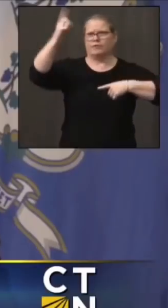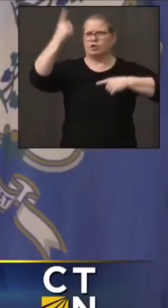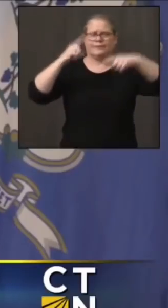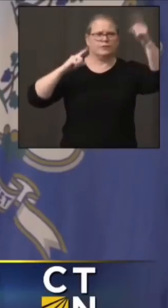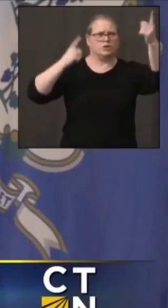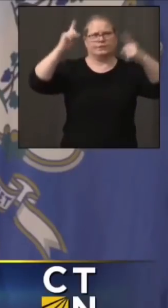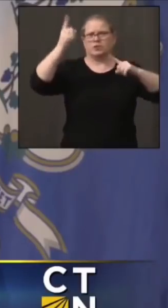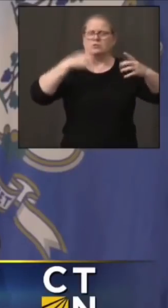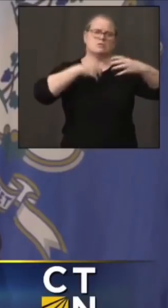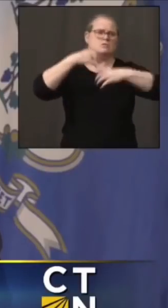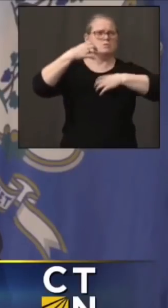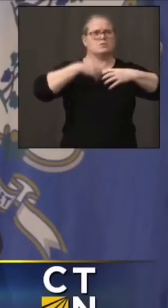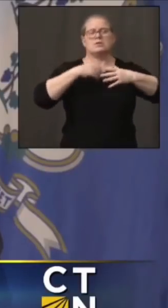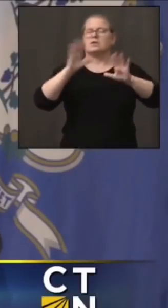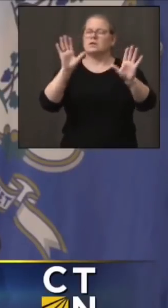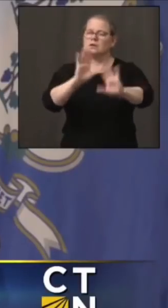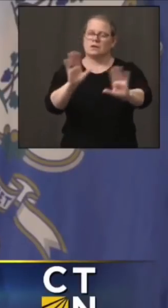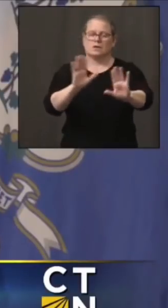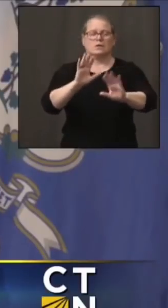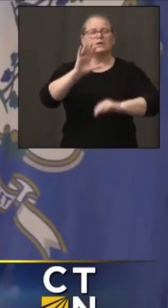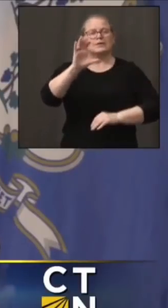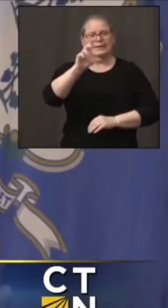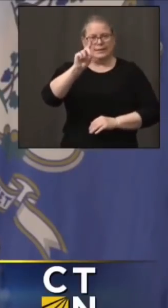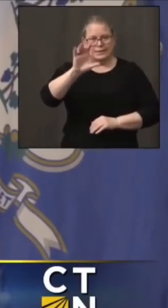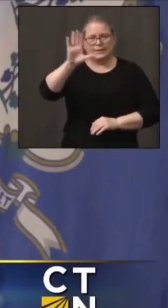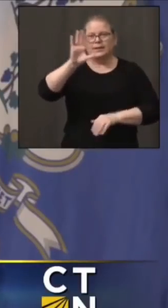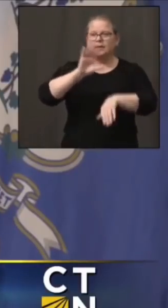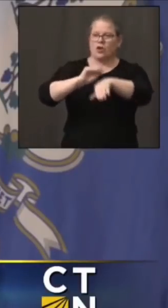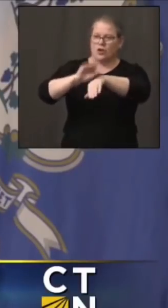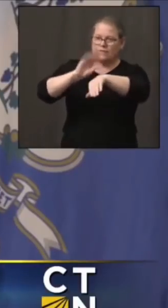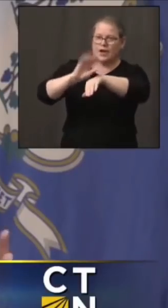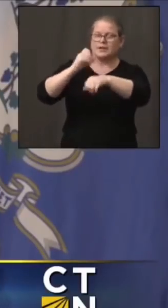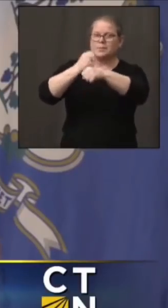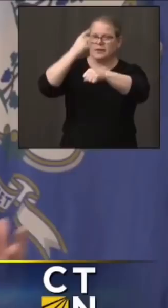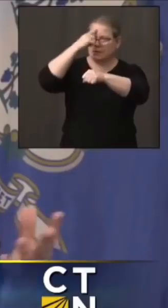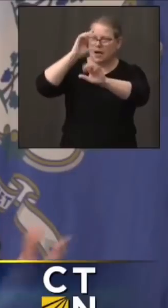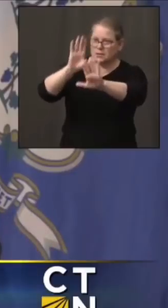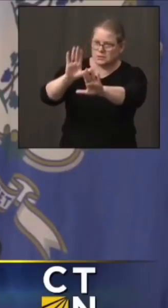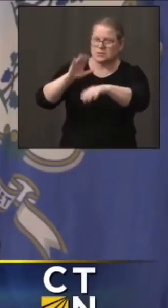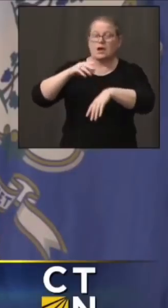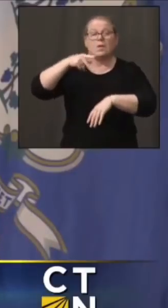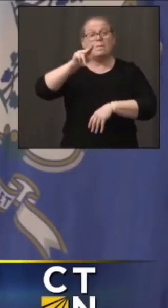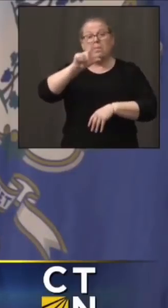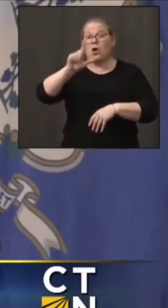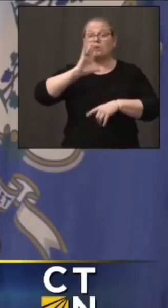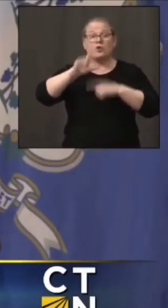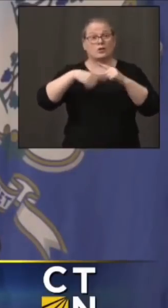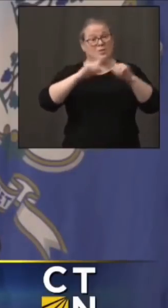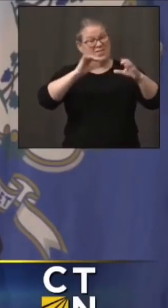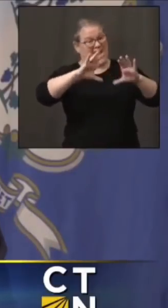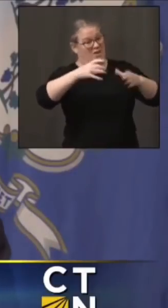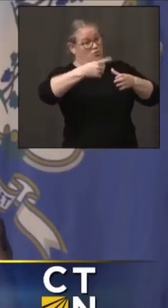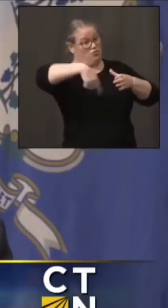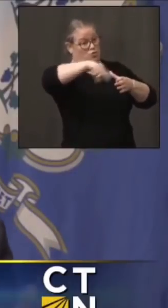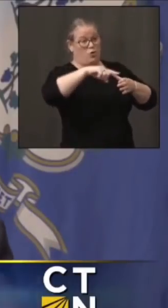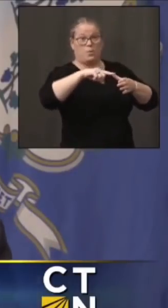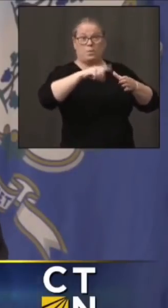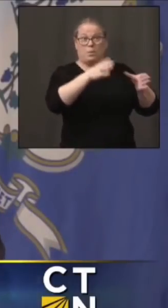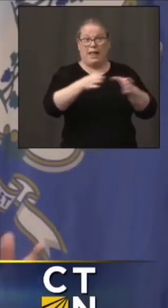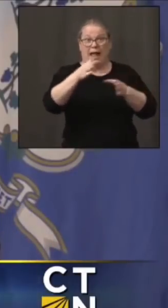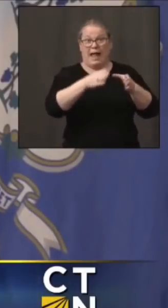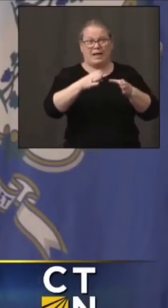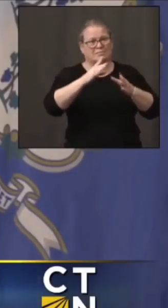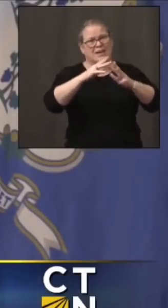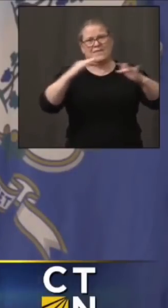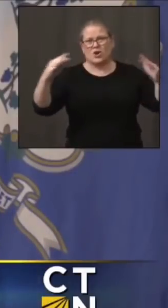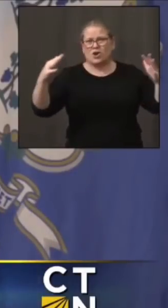sense. I think, as you heard Paul talk about, I've got a really important, diverse group of people that I think represent not only public